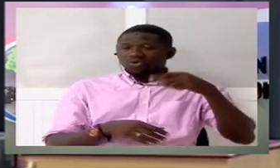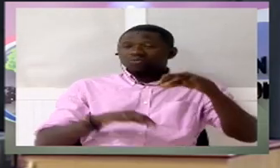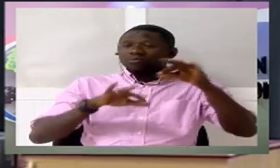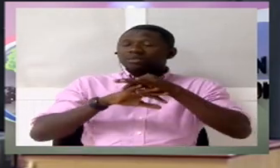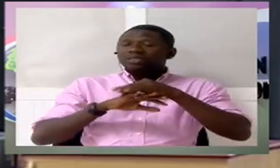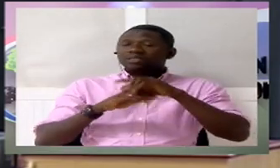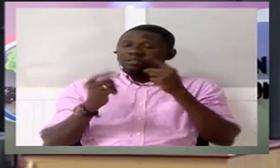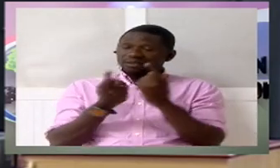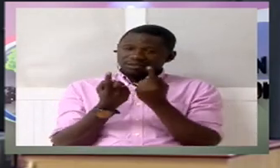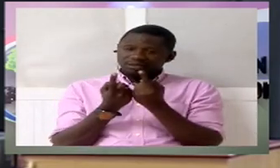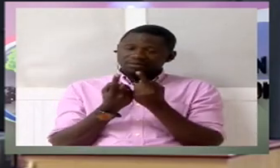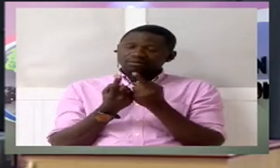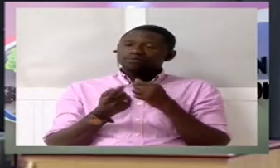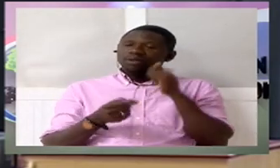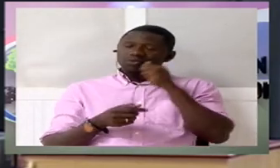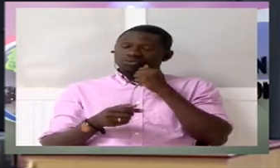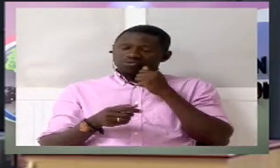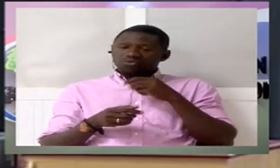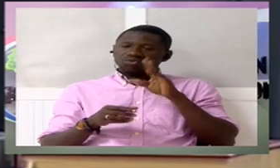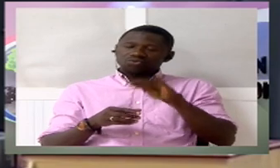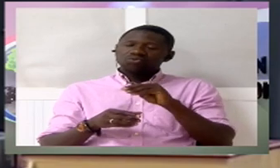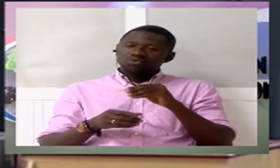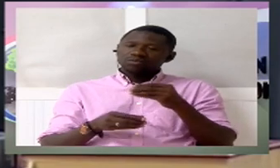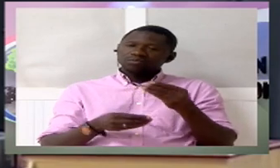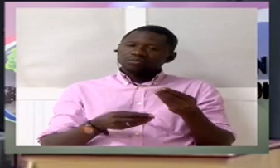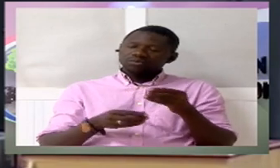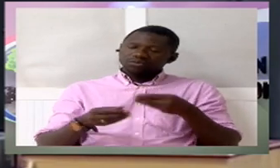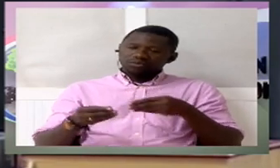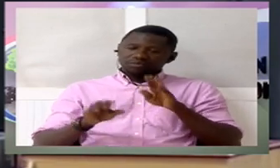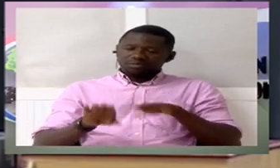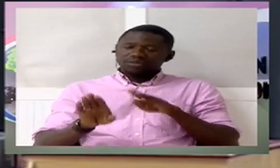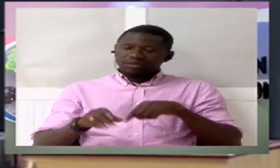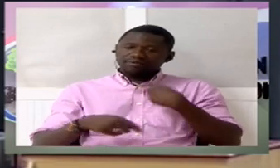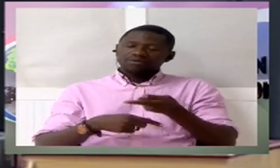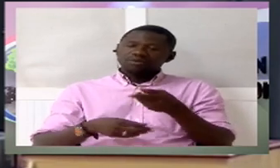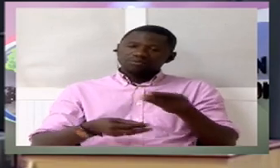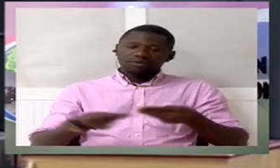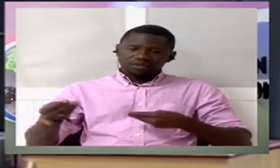marriage grounds, I used to sew as business.